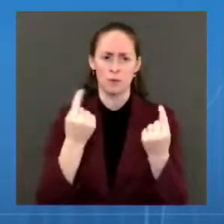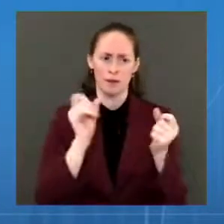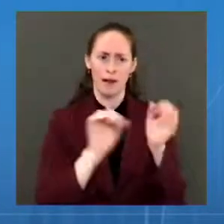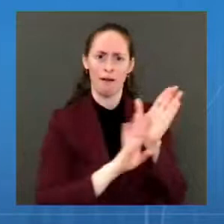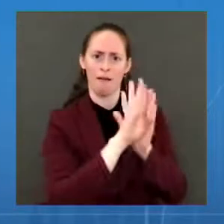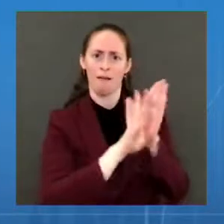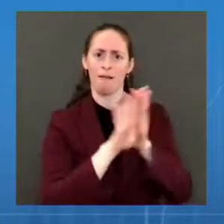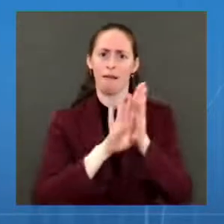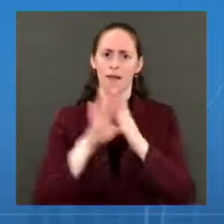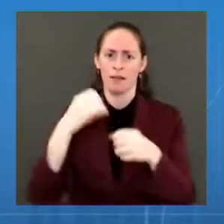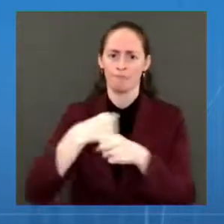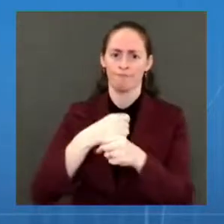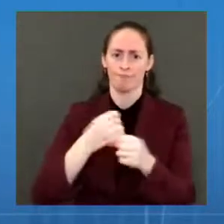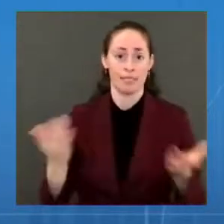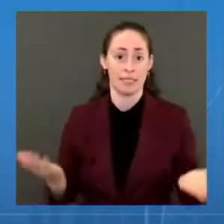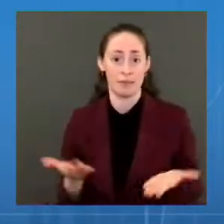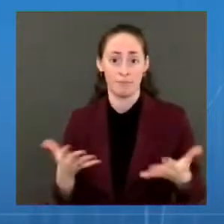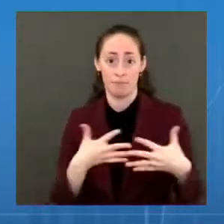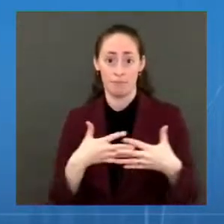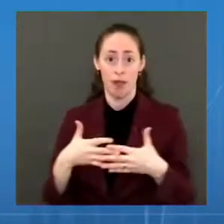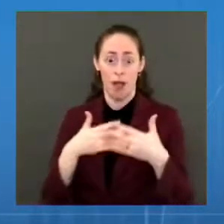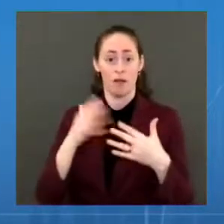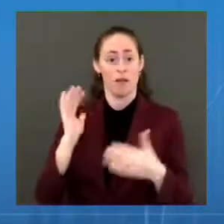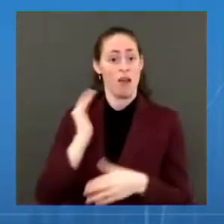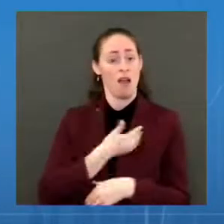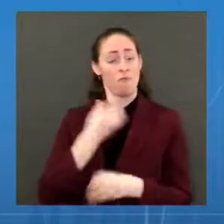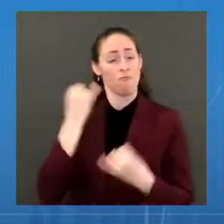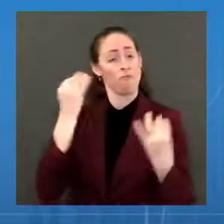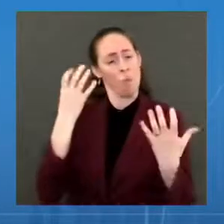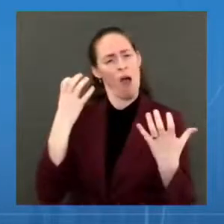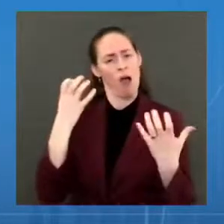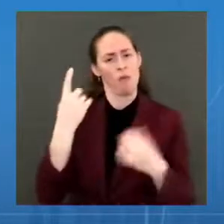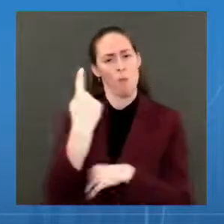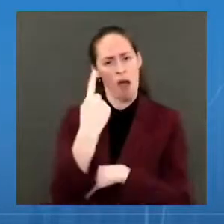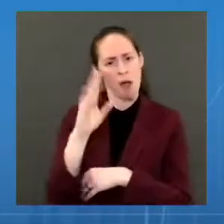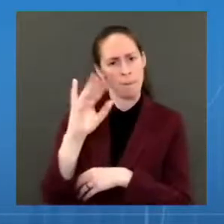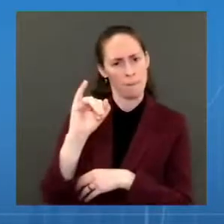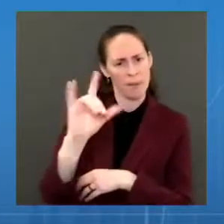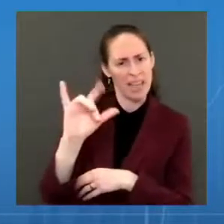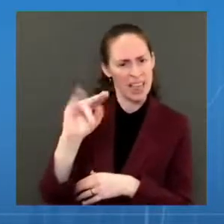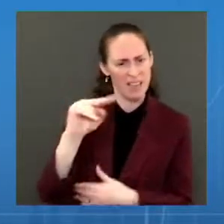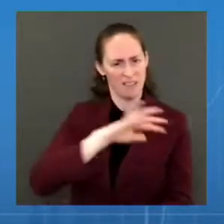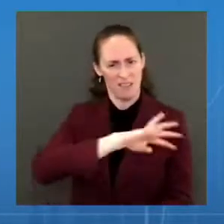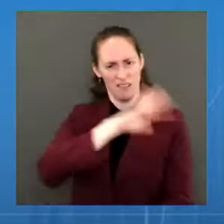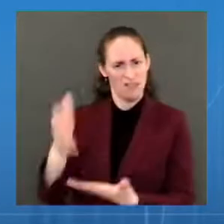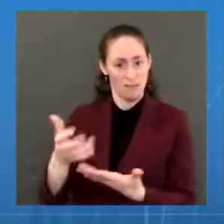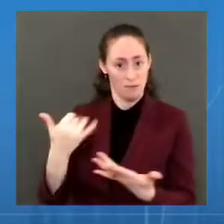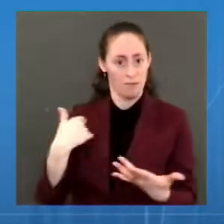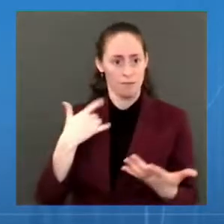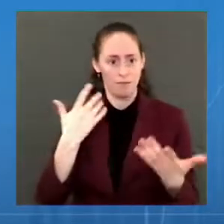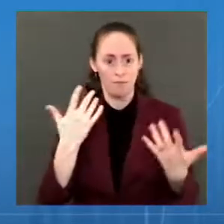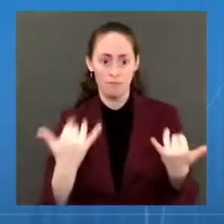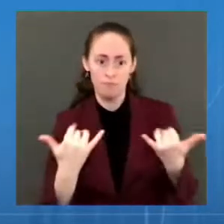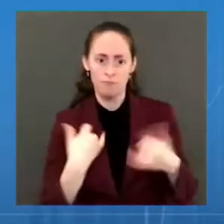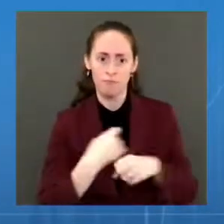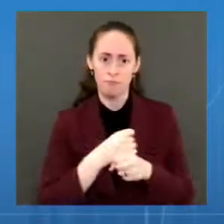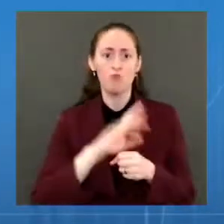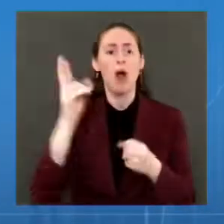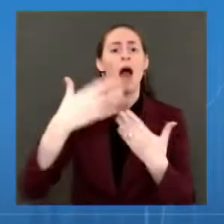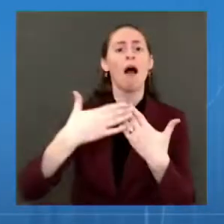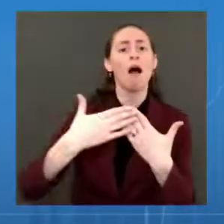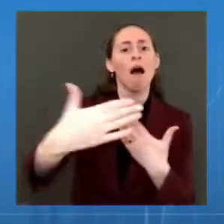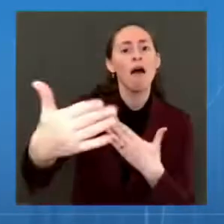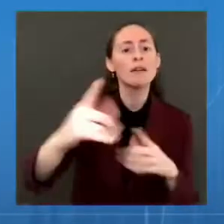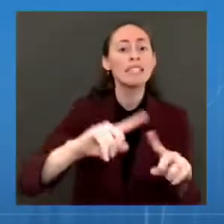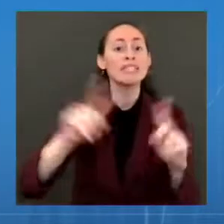US, both to fight this pandemic and future pandemics. So we will continue to work with Moderna, Pfizer, J&J,